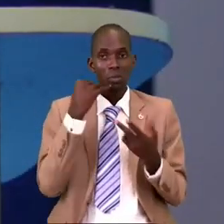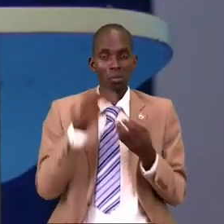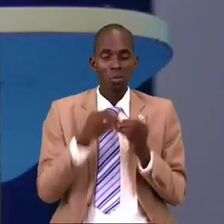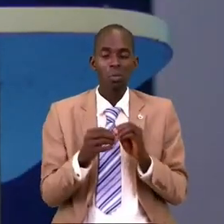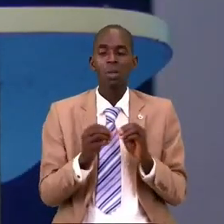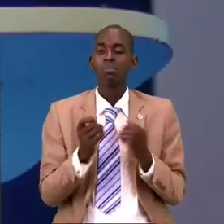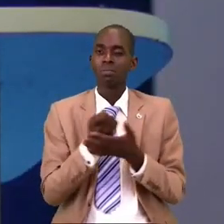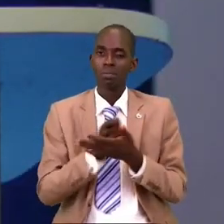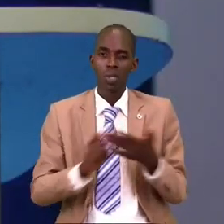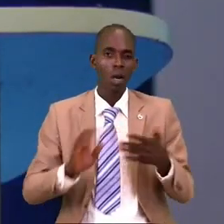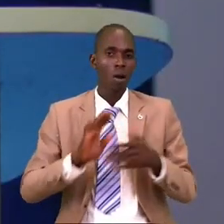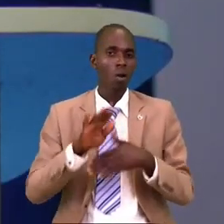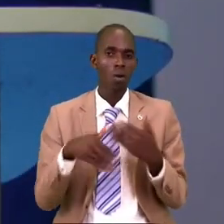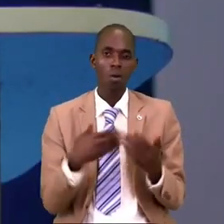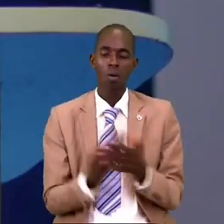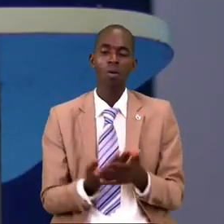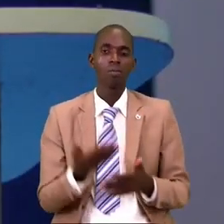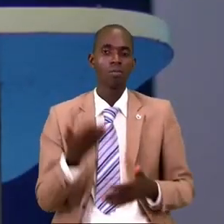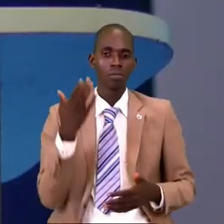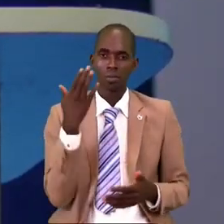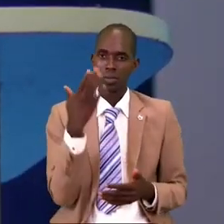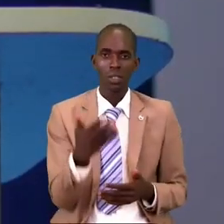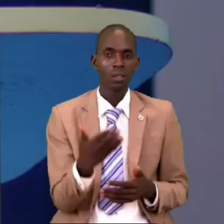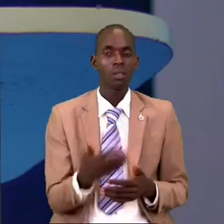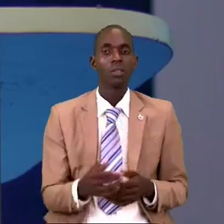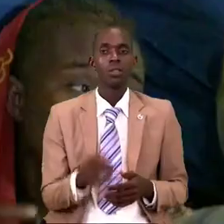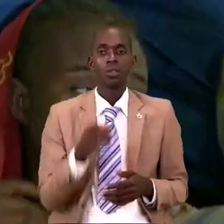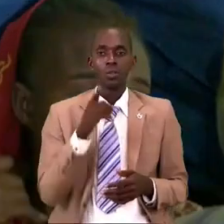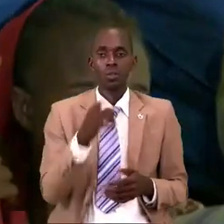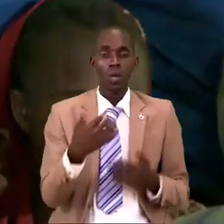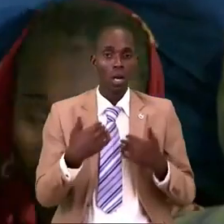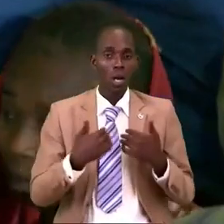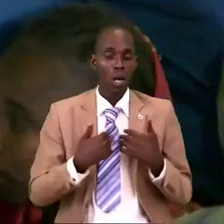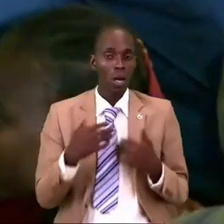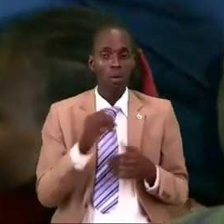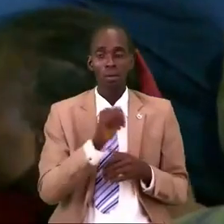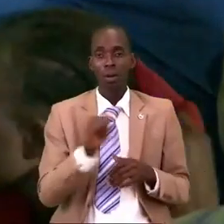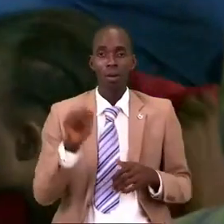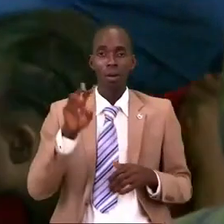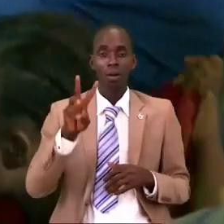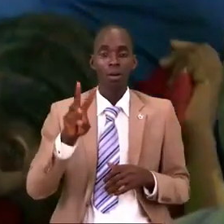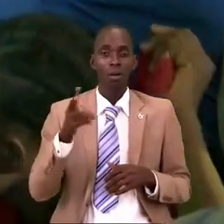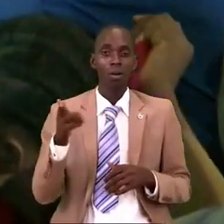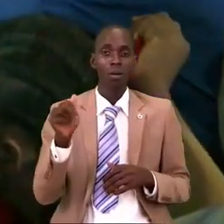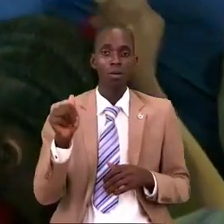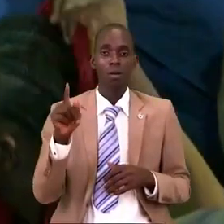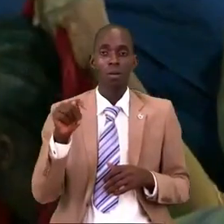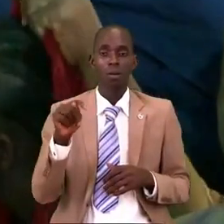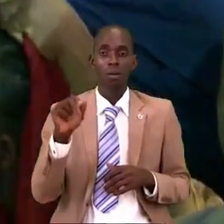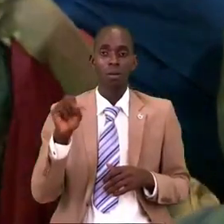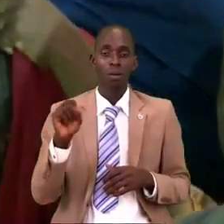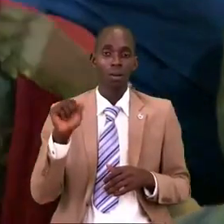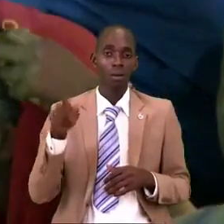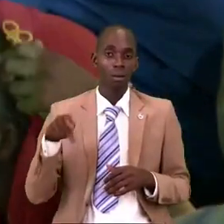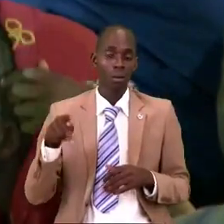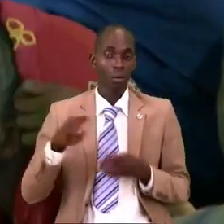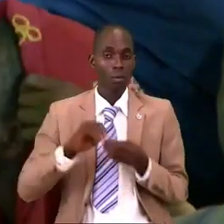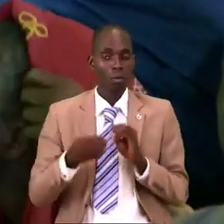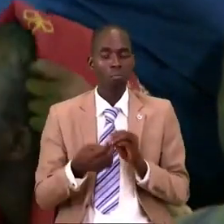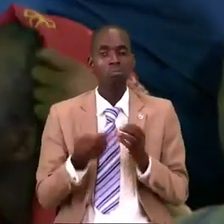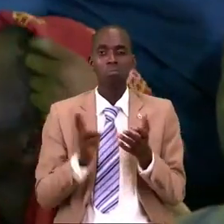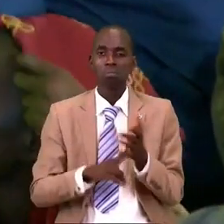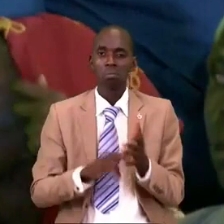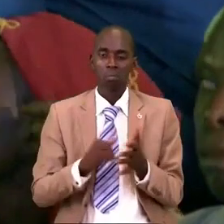coming up again to pray for your miracle, the miracle of mercy